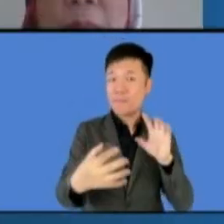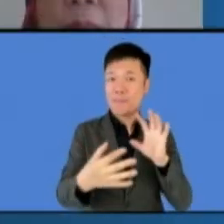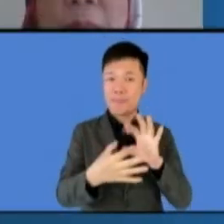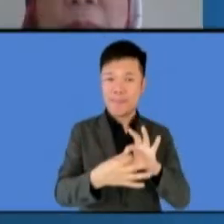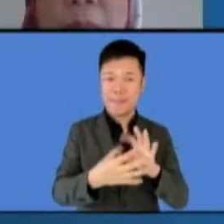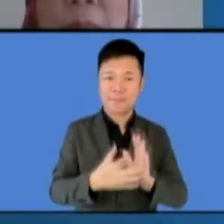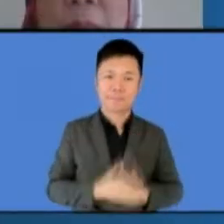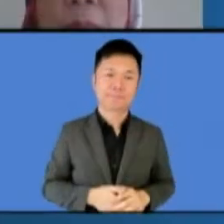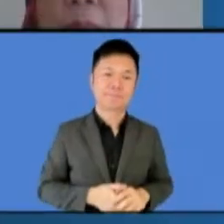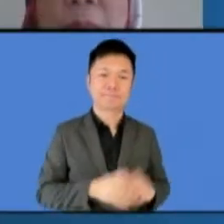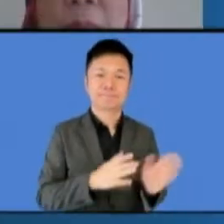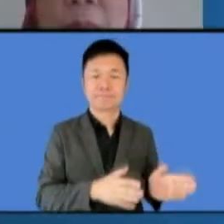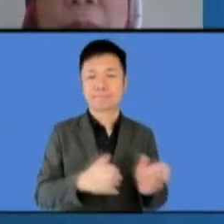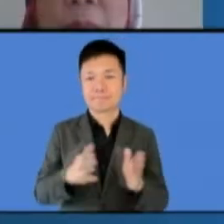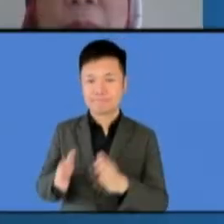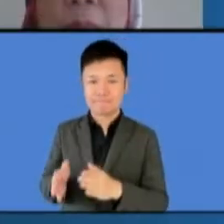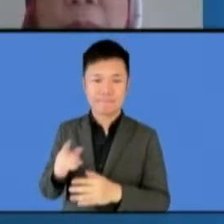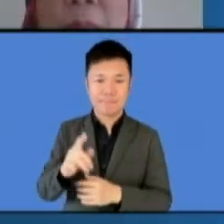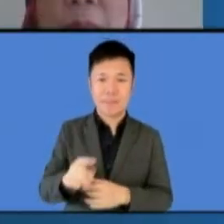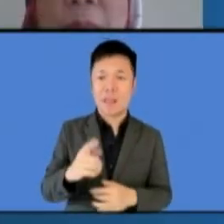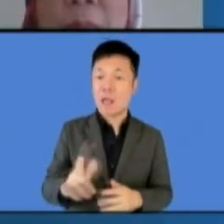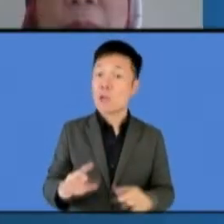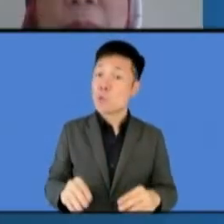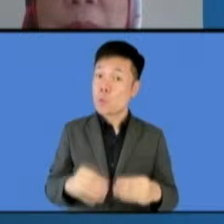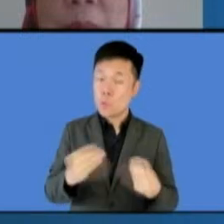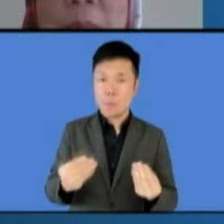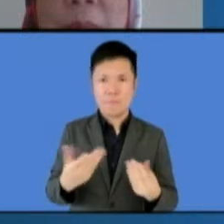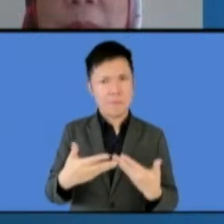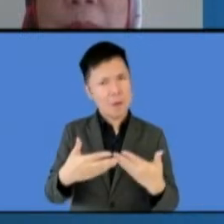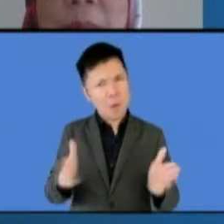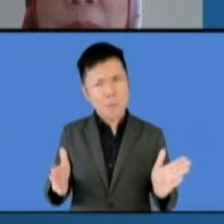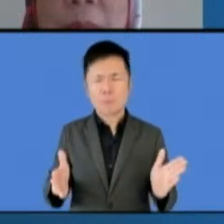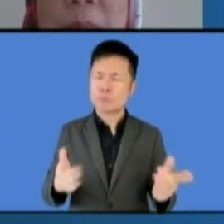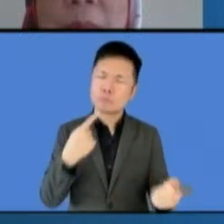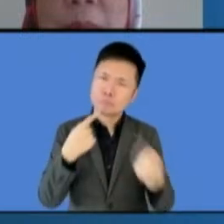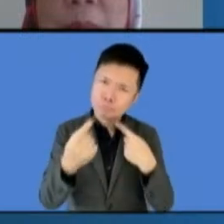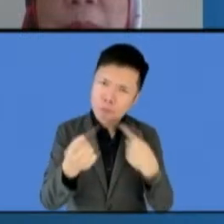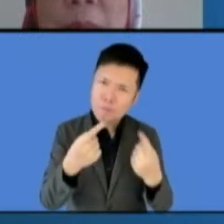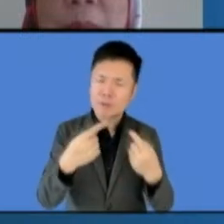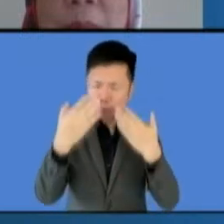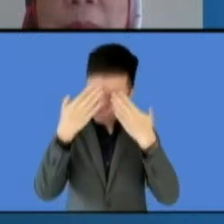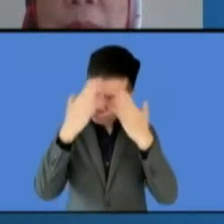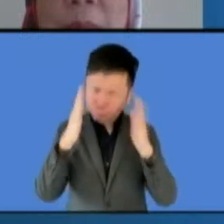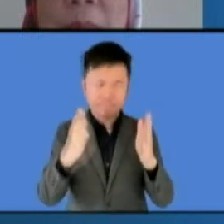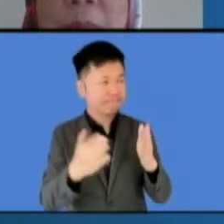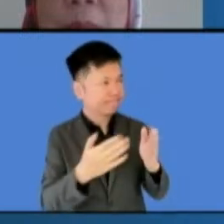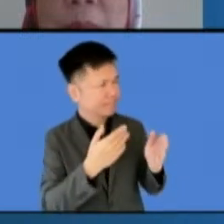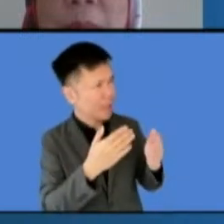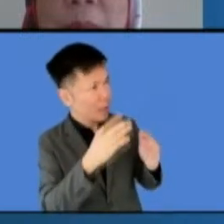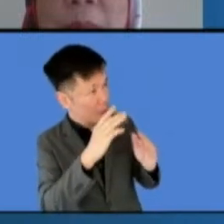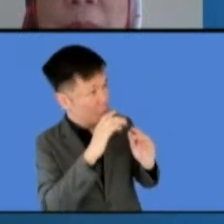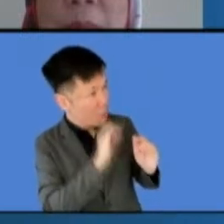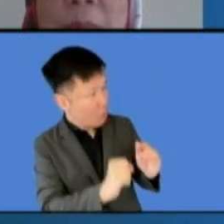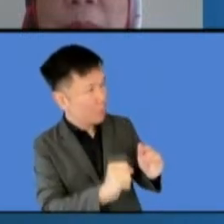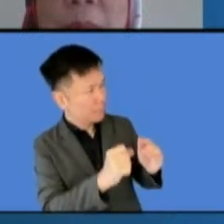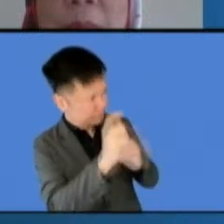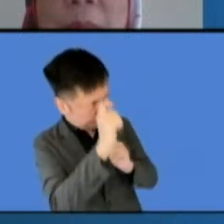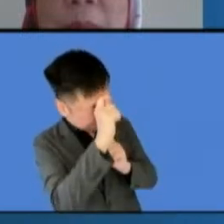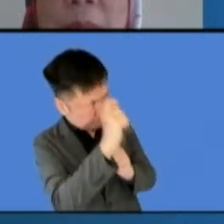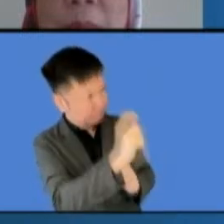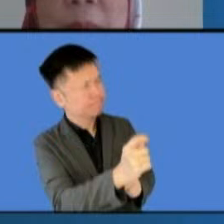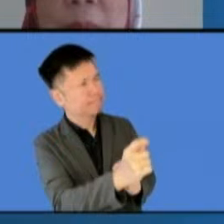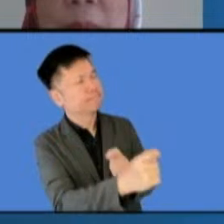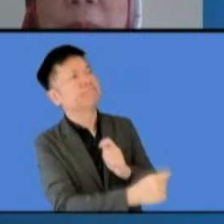Younger generations should focus on creating spaces for open dialogue, actively listening to and respecting the perspectives of